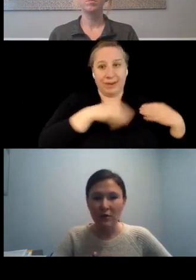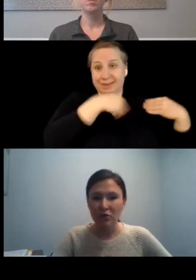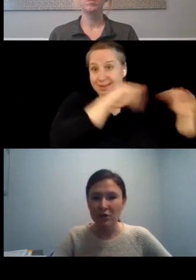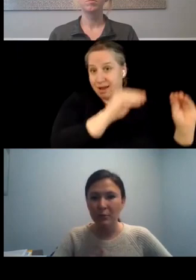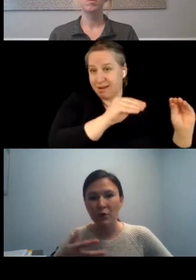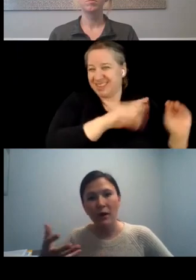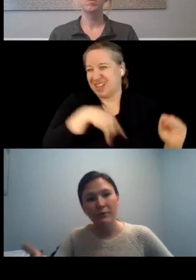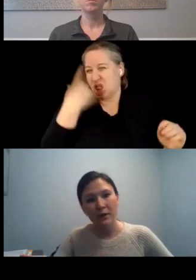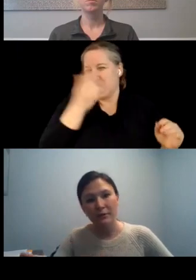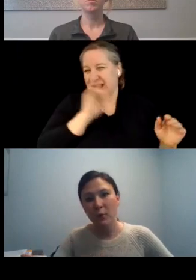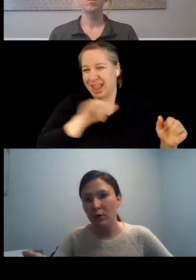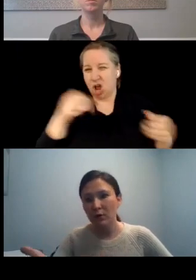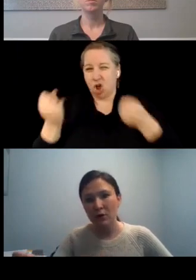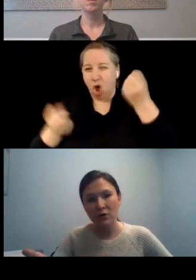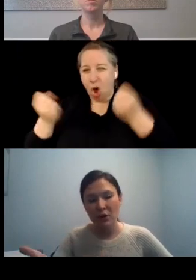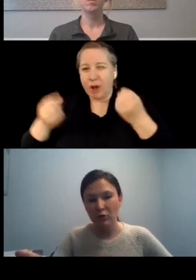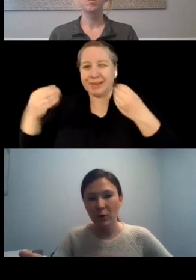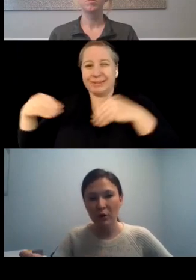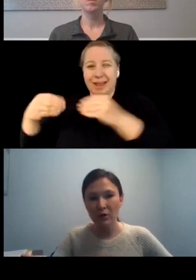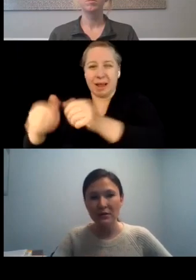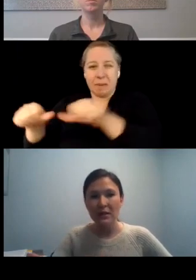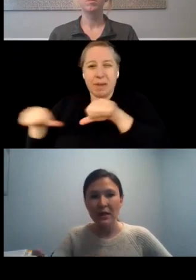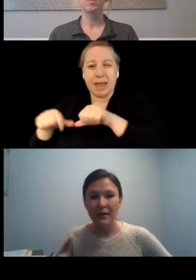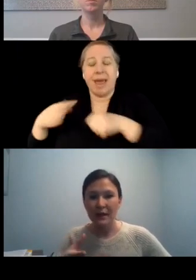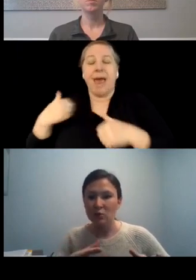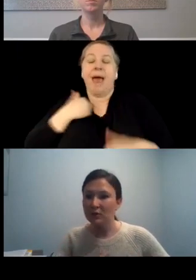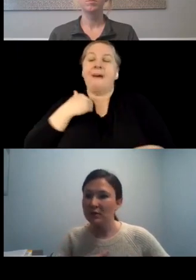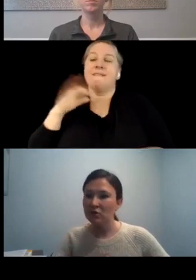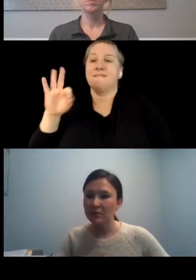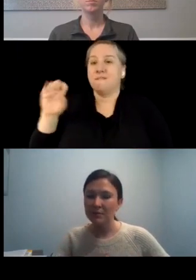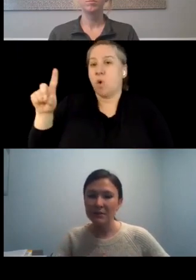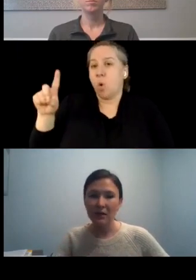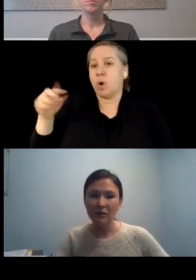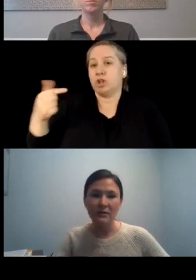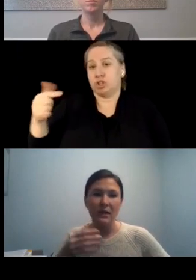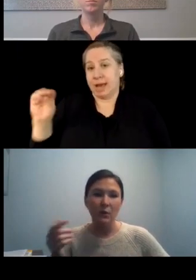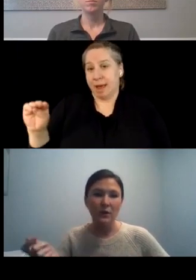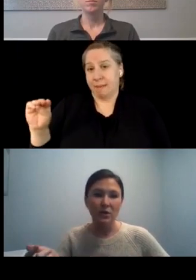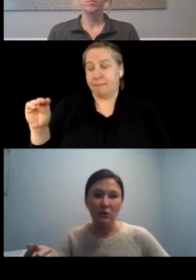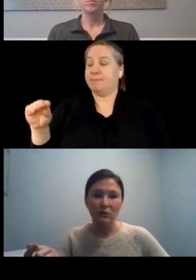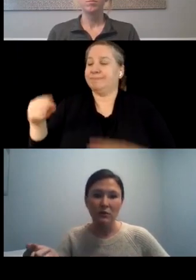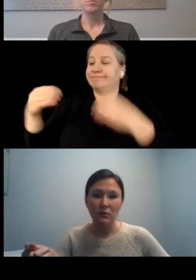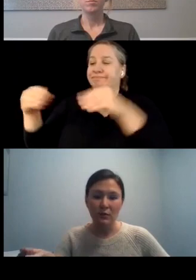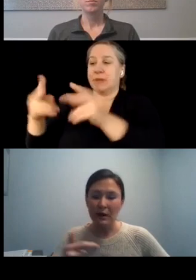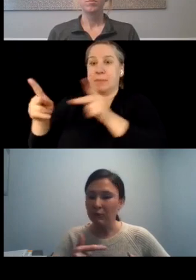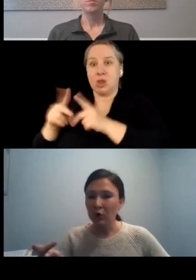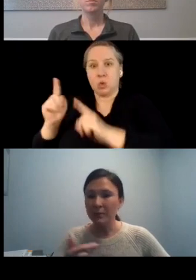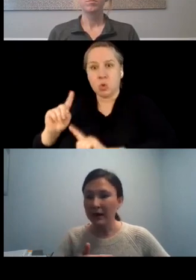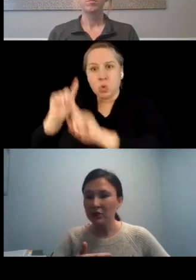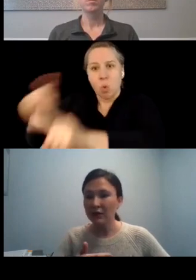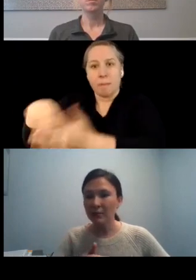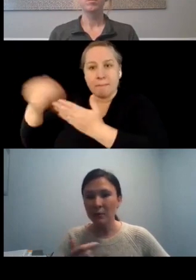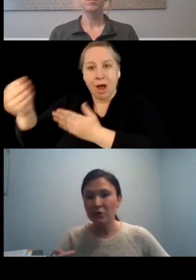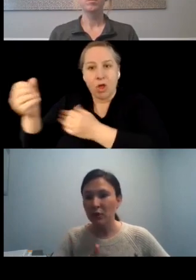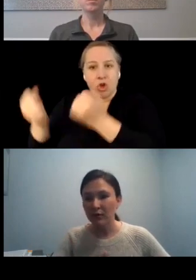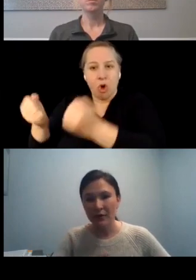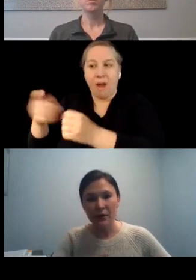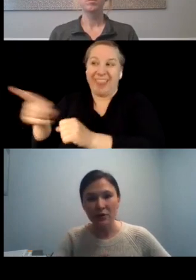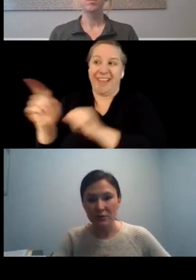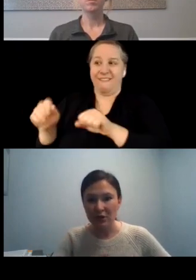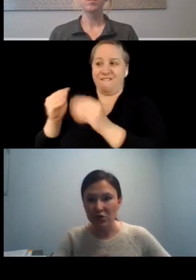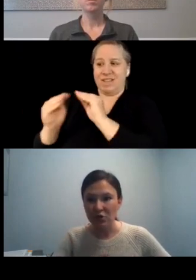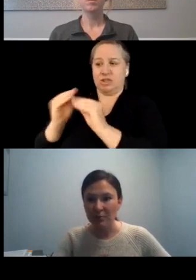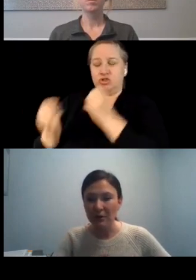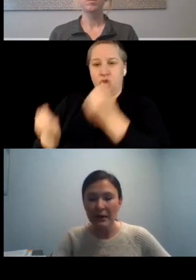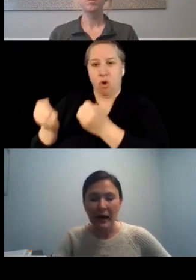to kind of a car dealership where you have like a Ford or a General Motors, the actual dealership themselves, we're not employed by each other, but we do have a